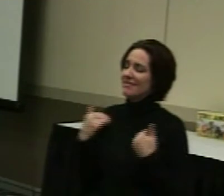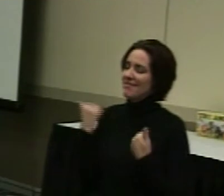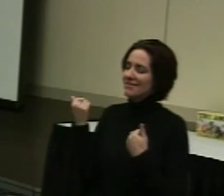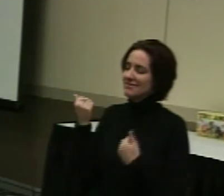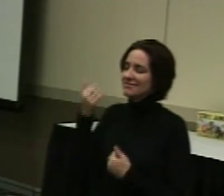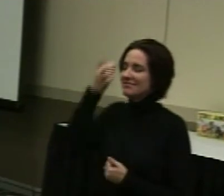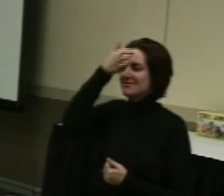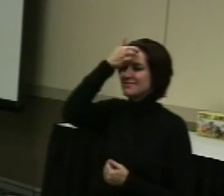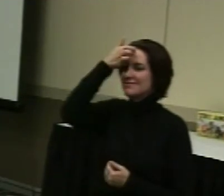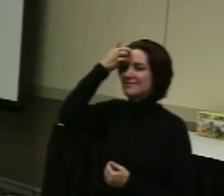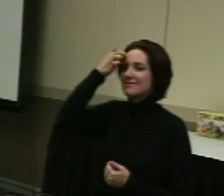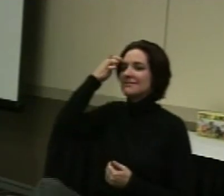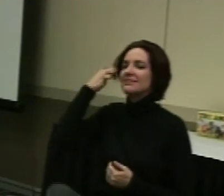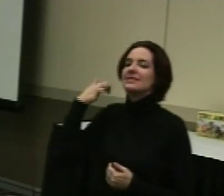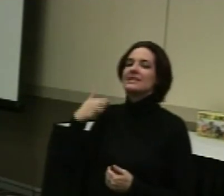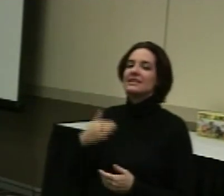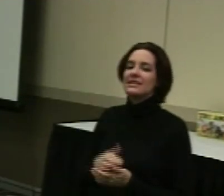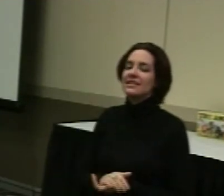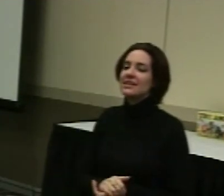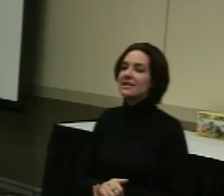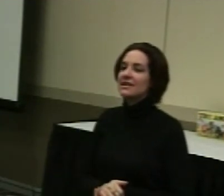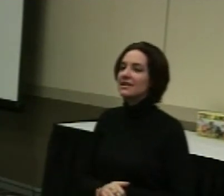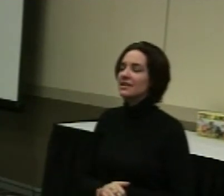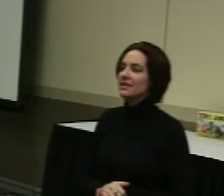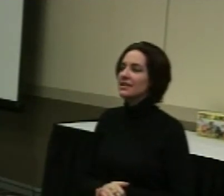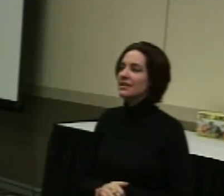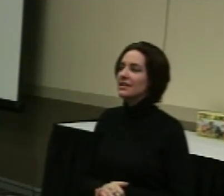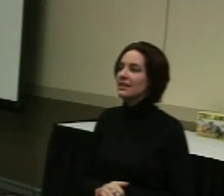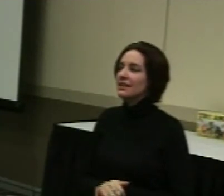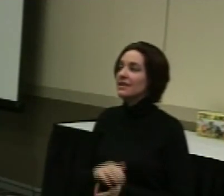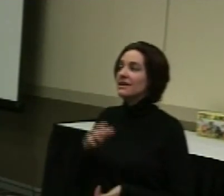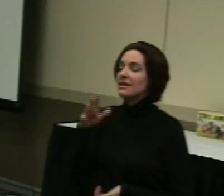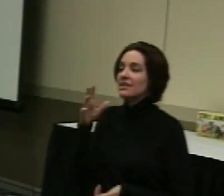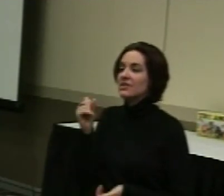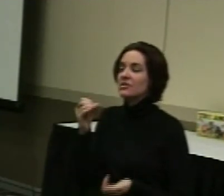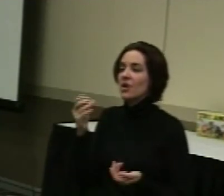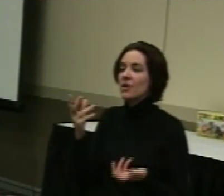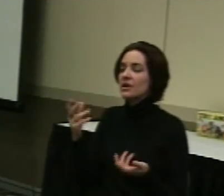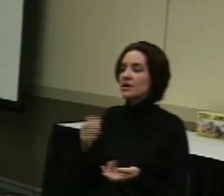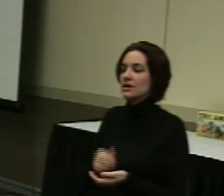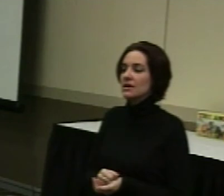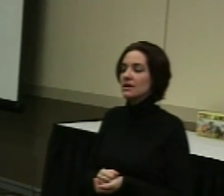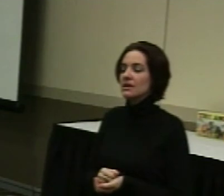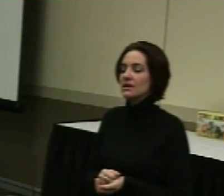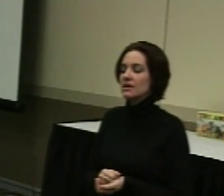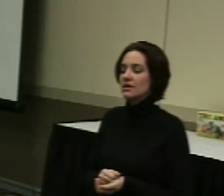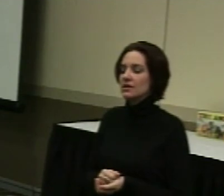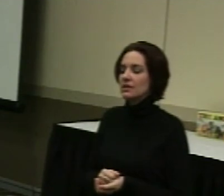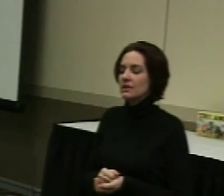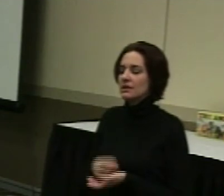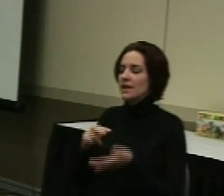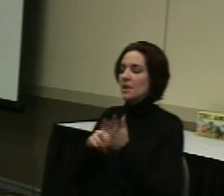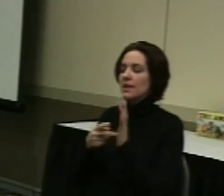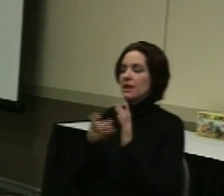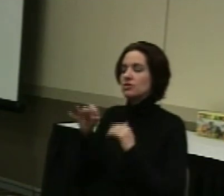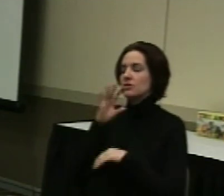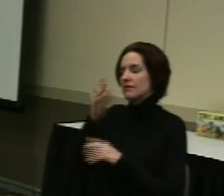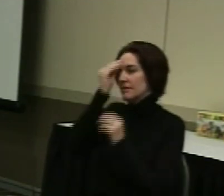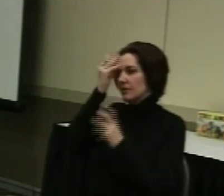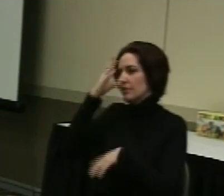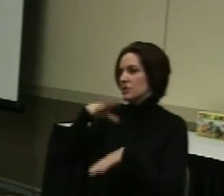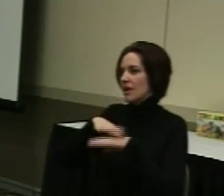Okay. So implications of information on